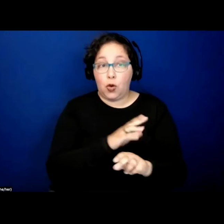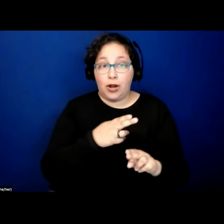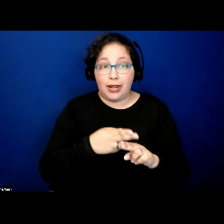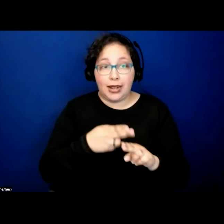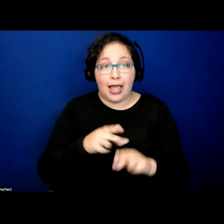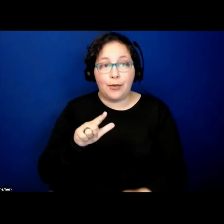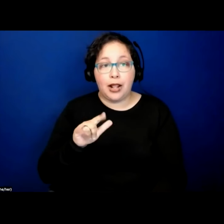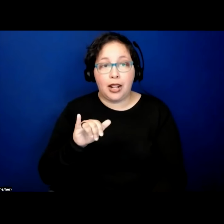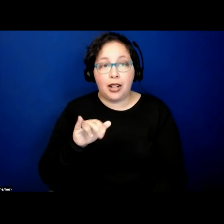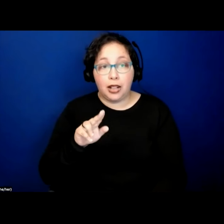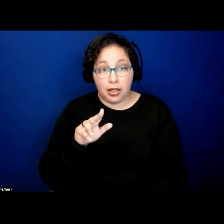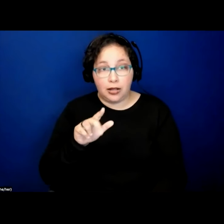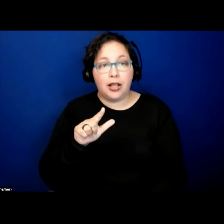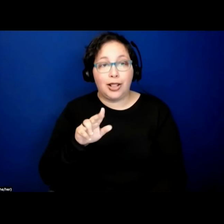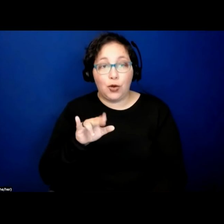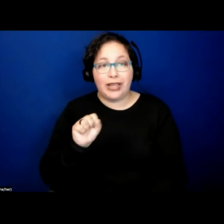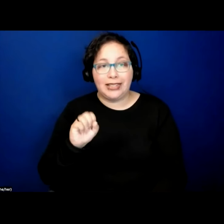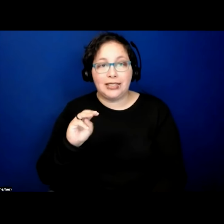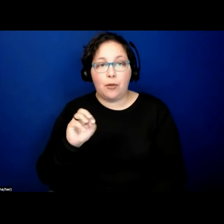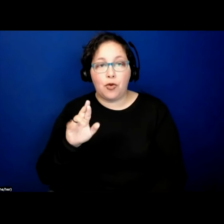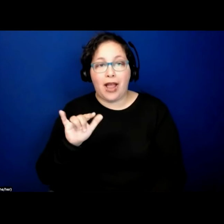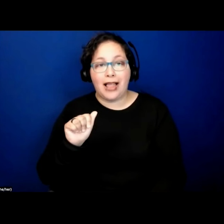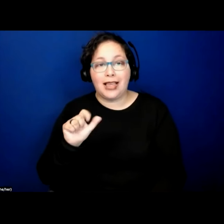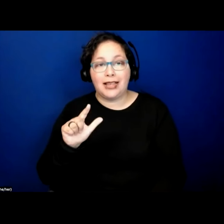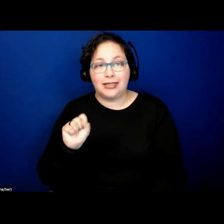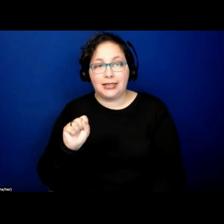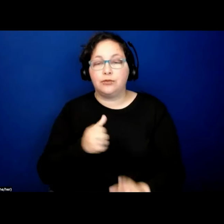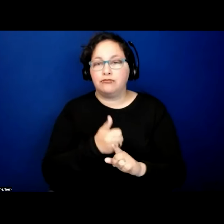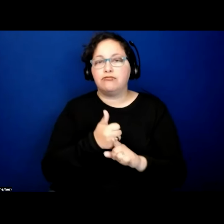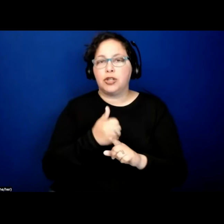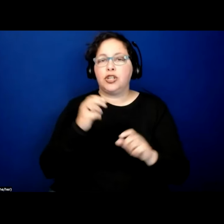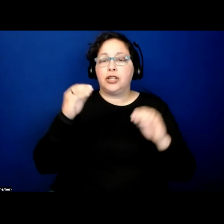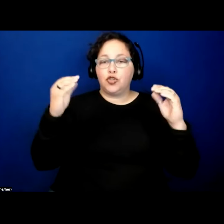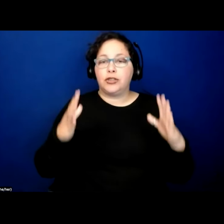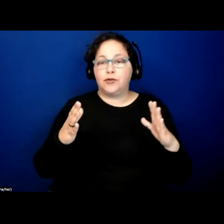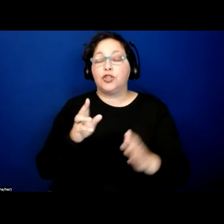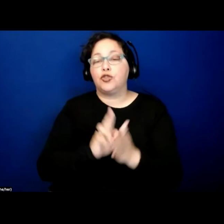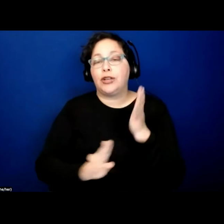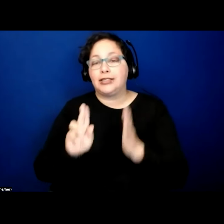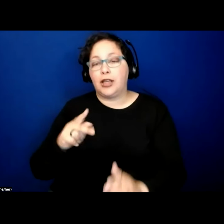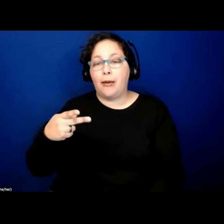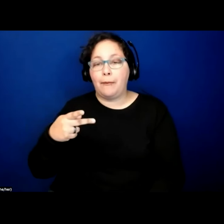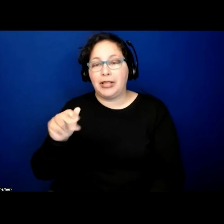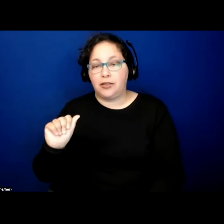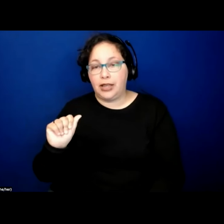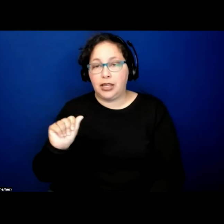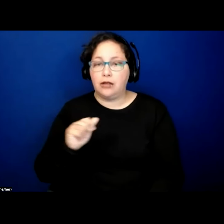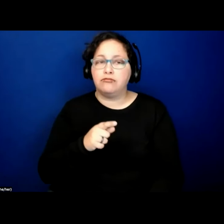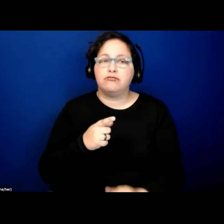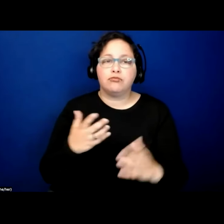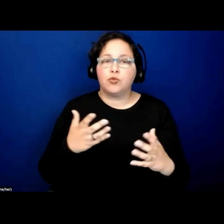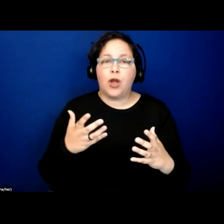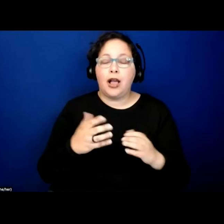the Learning Sciences and Technologies program at the University of Pennsylvania. His current research focuses on youth